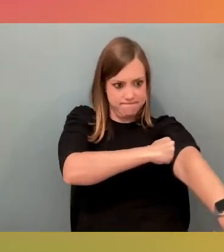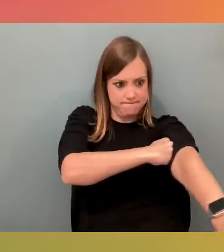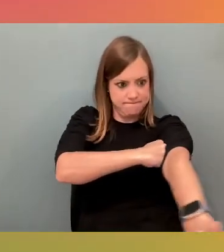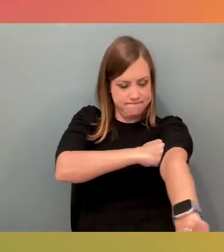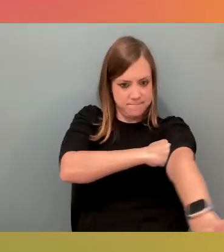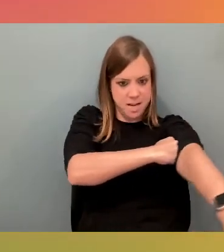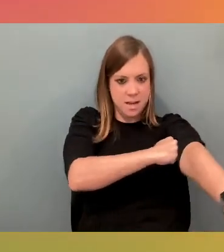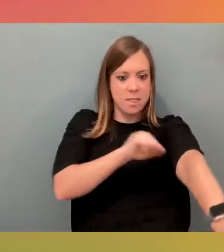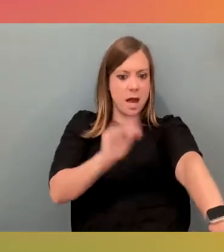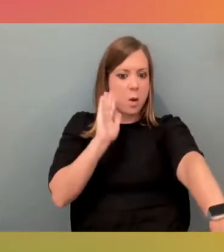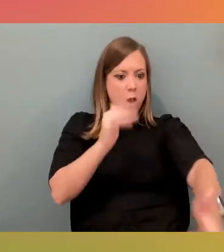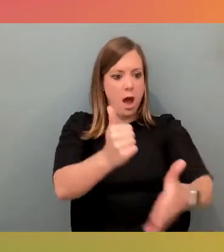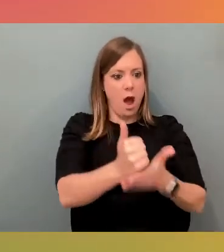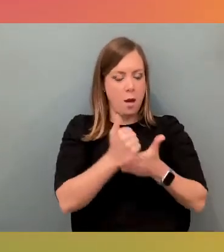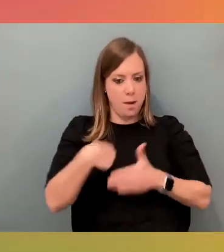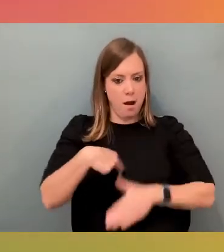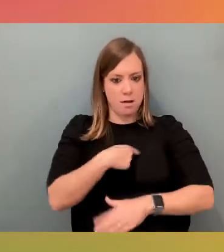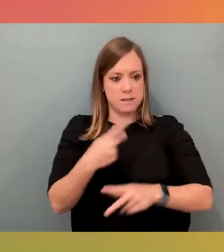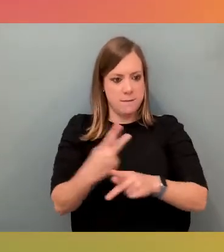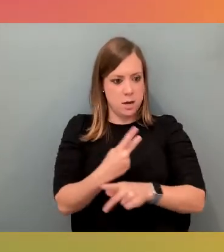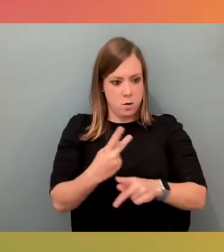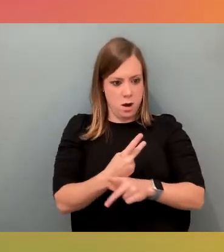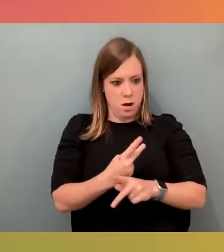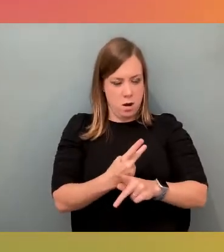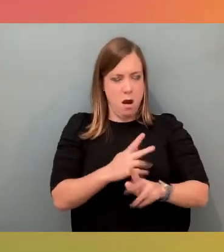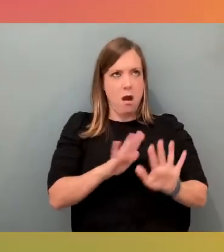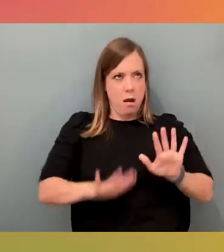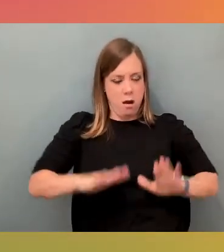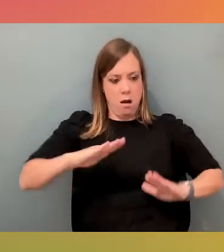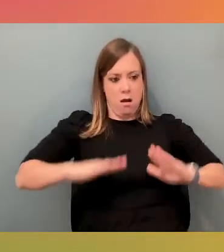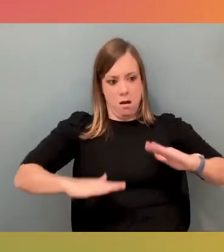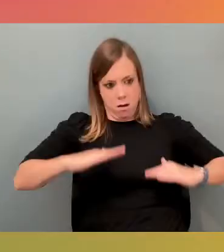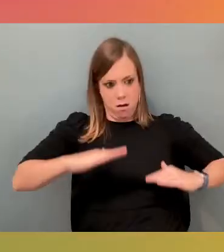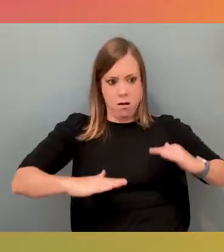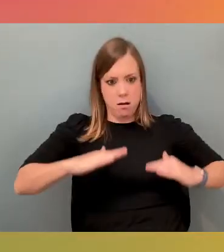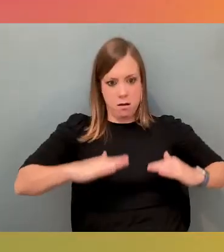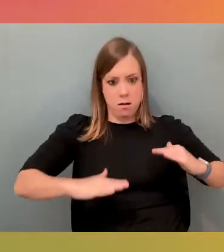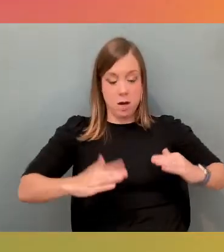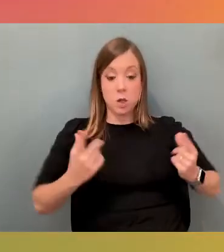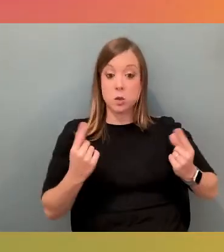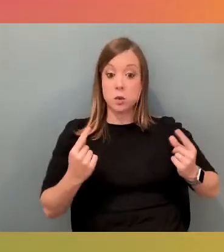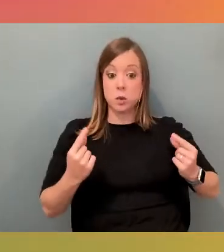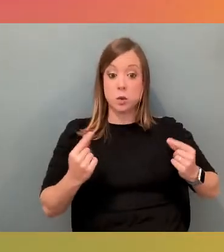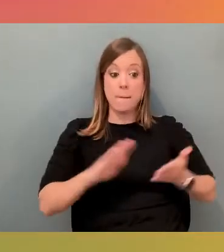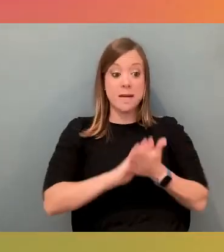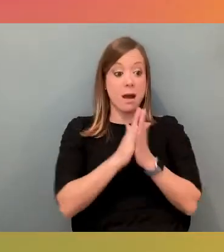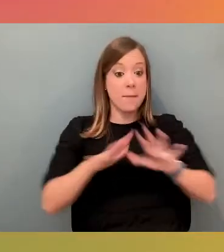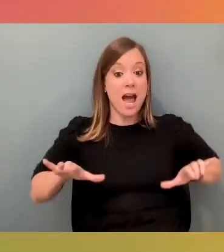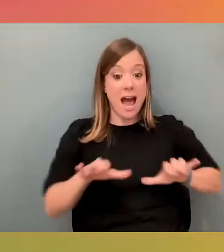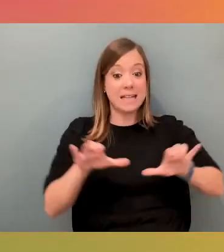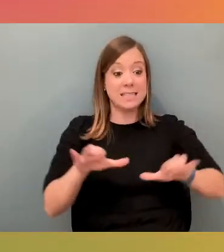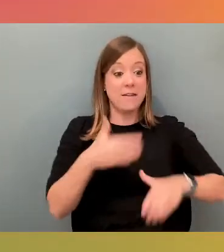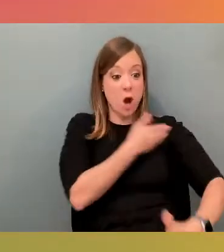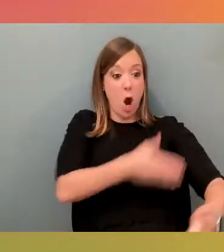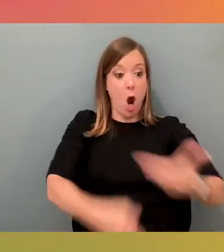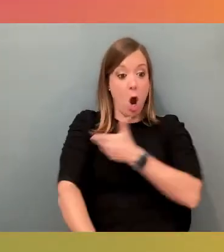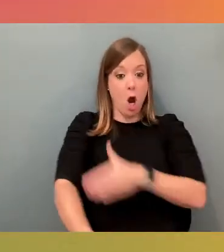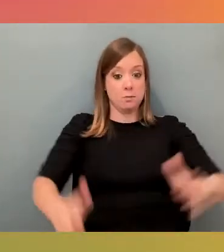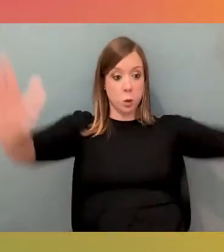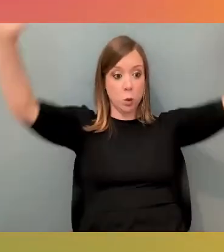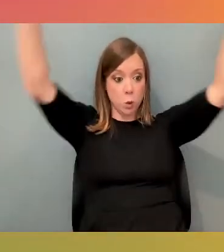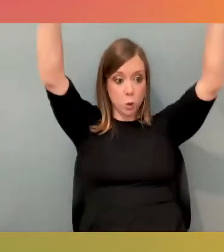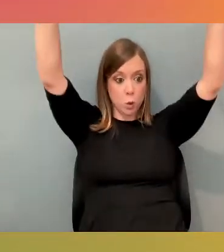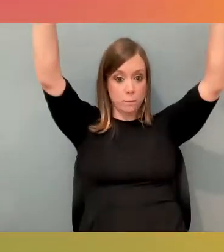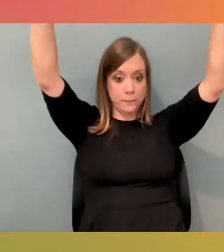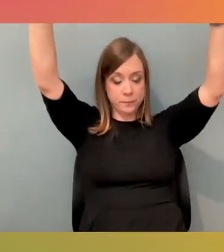pose. Beautiful, relax your shoulders. We're gonna activate this pose. First, we're gonna reach the arms up, and then we're gonna